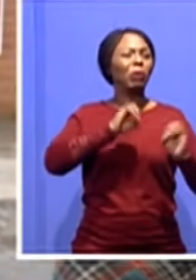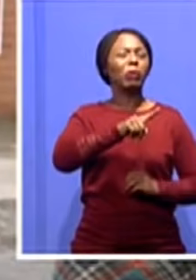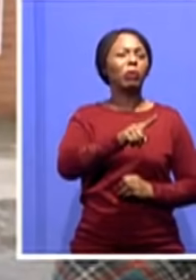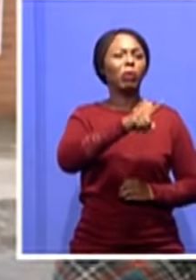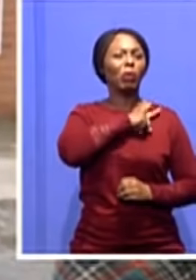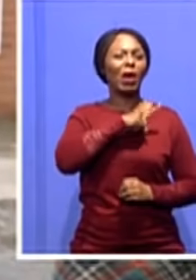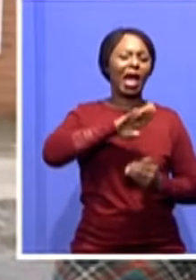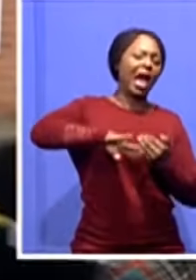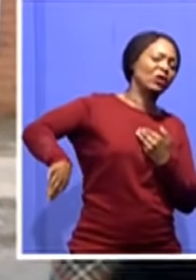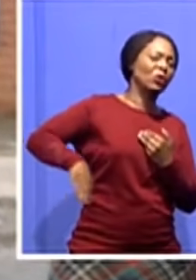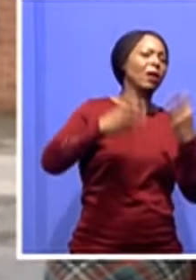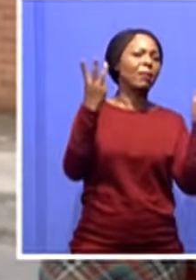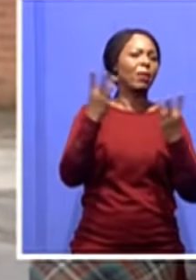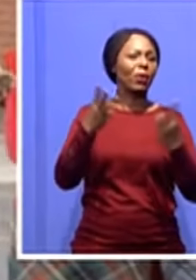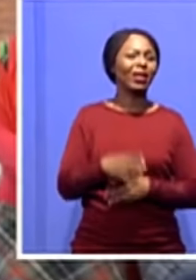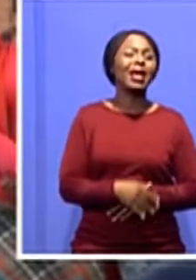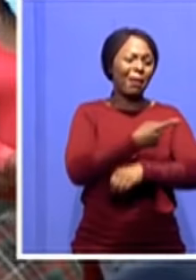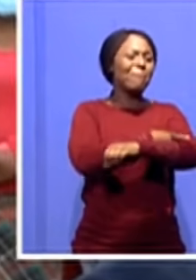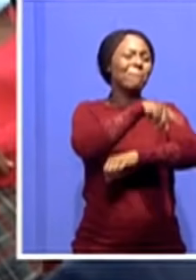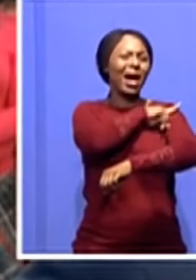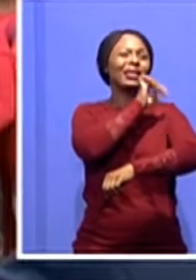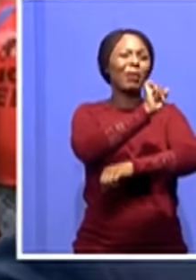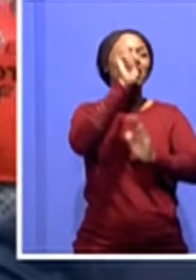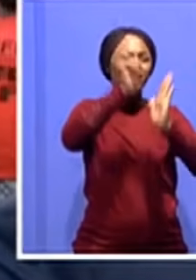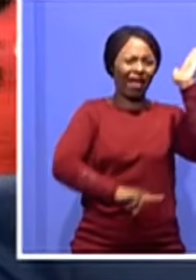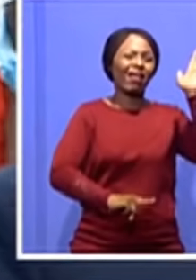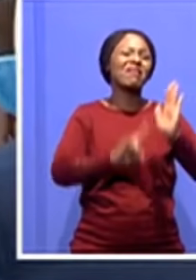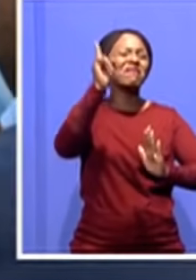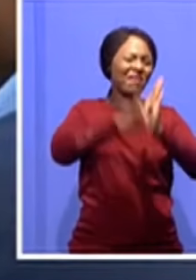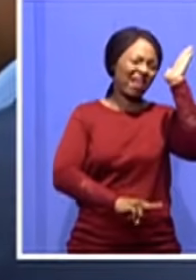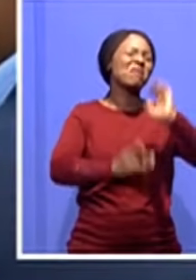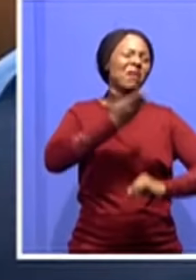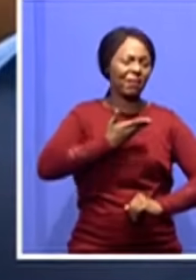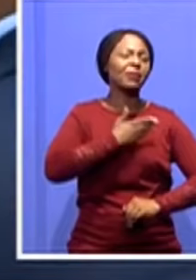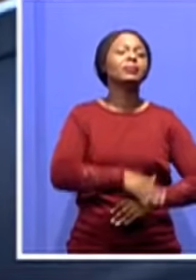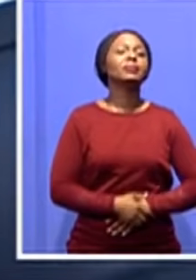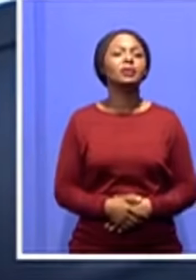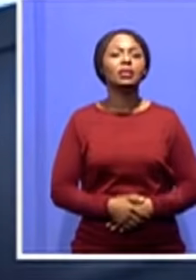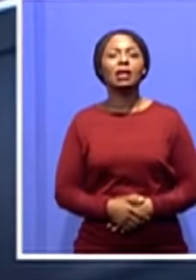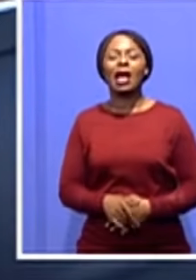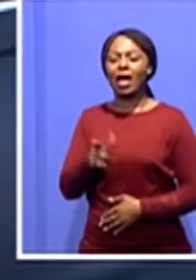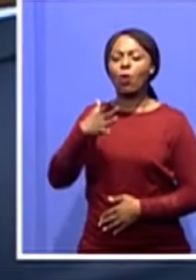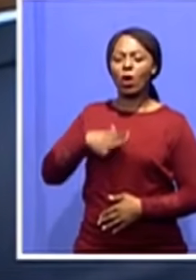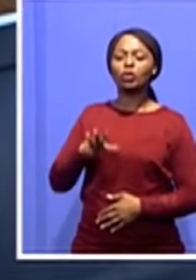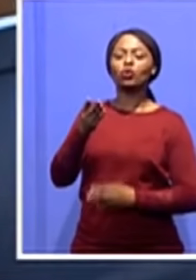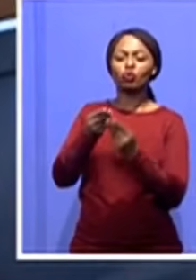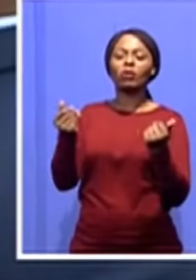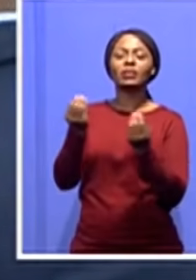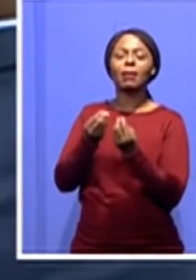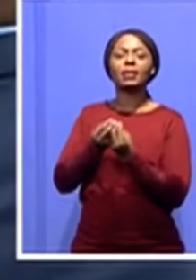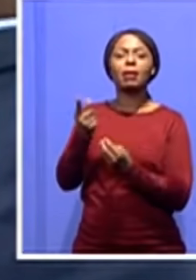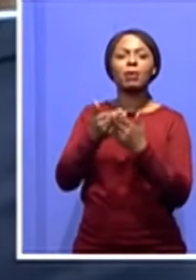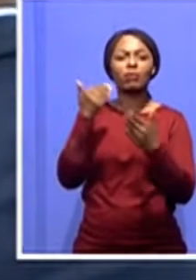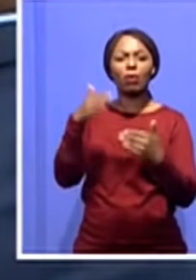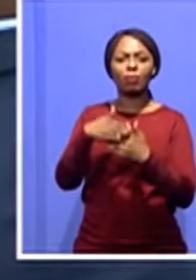failing, and they are failing dismally. Ms. Leanne, let me just correct one thing before I proceed to the next point. We will never cut you off. You have a right to be here,